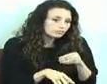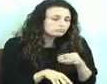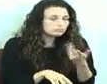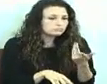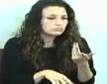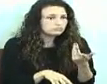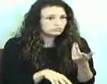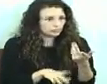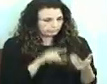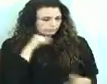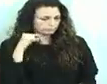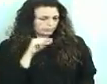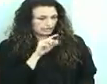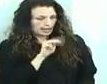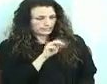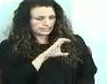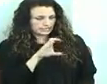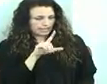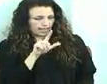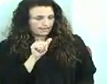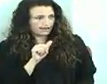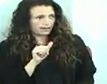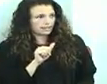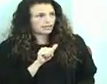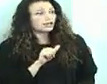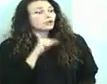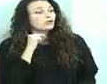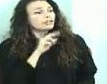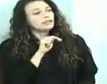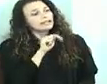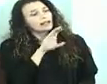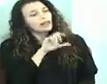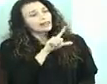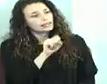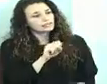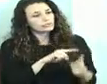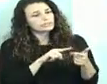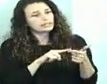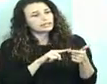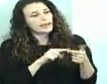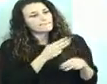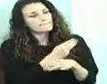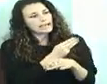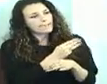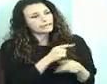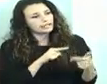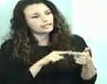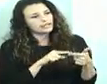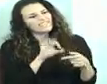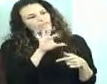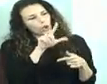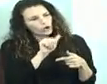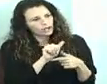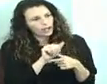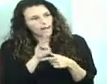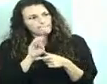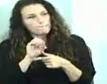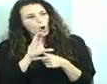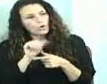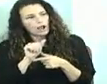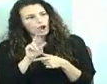MCCLA, Reverend Nicholas pastored congregations in Miami, Boca Raton, Atlanta, and